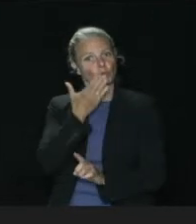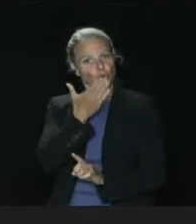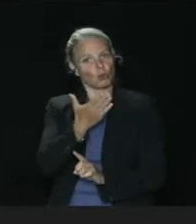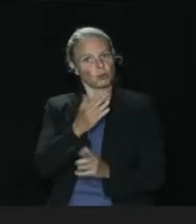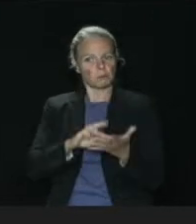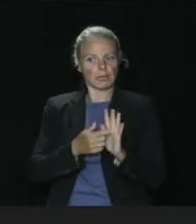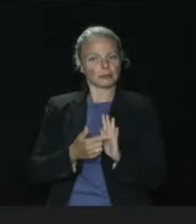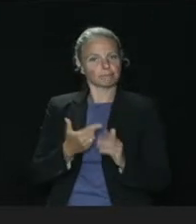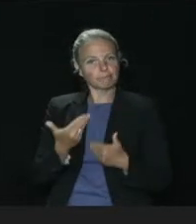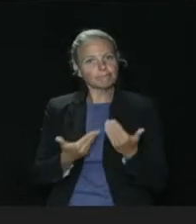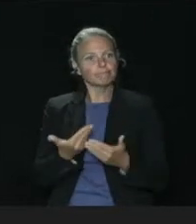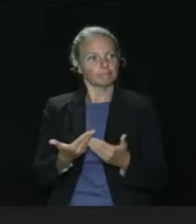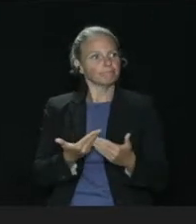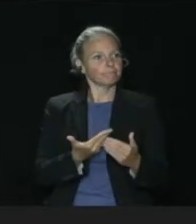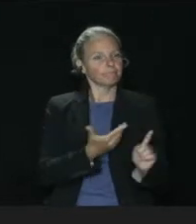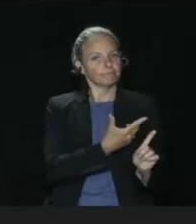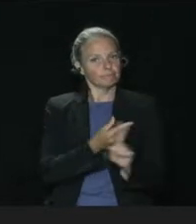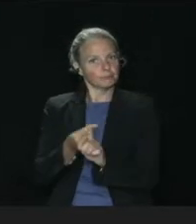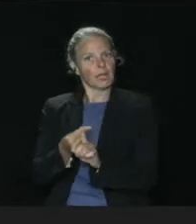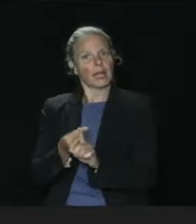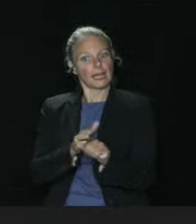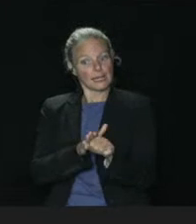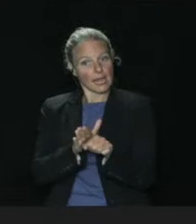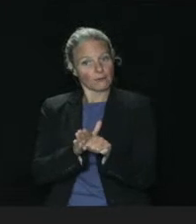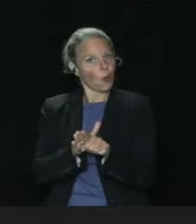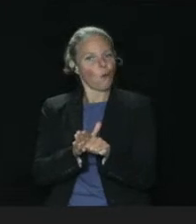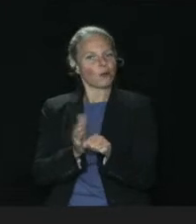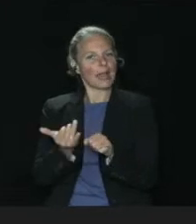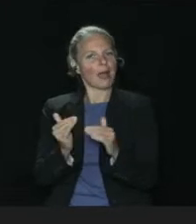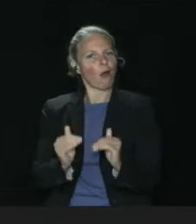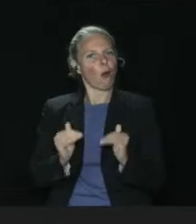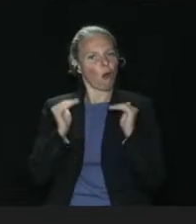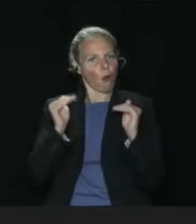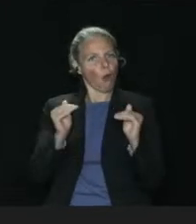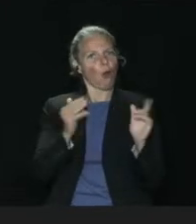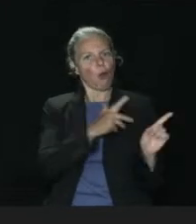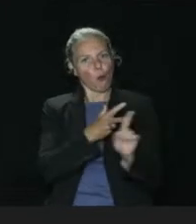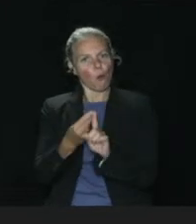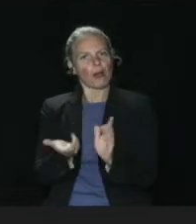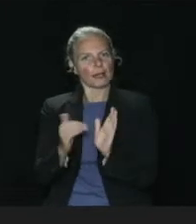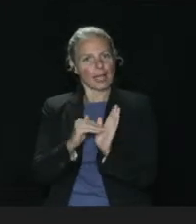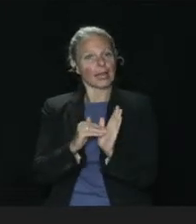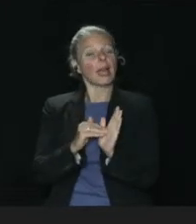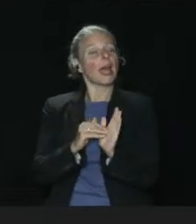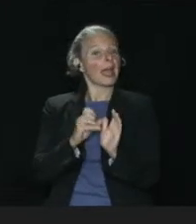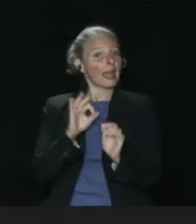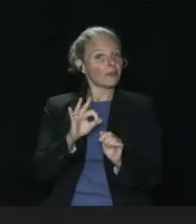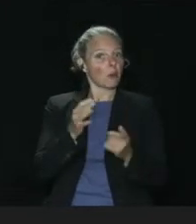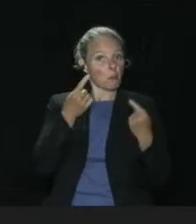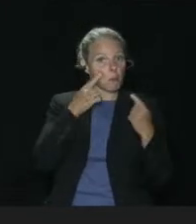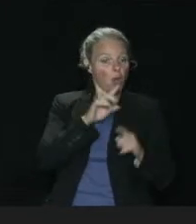good indicator to begin to gradually decrease some of the public health measures.